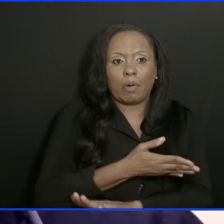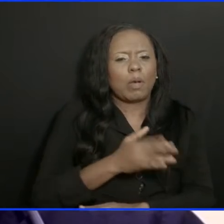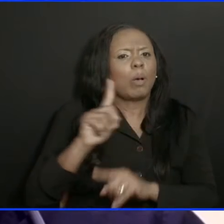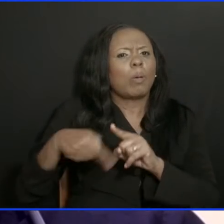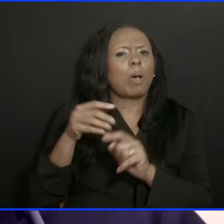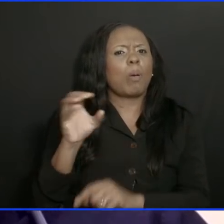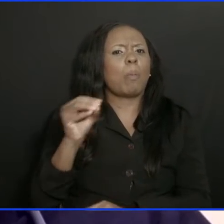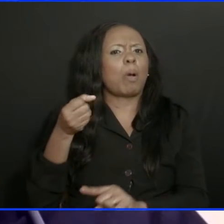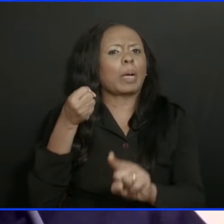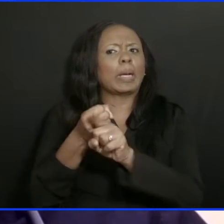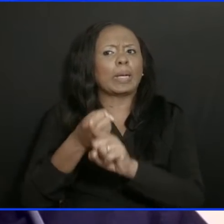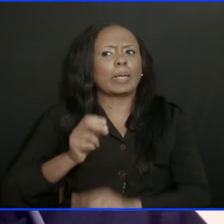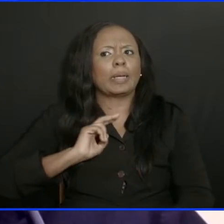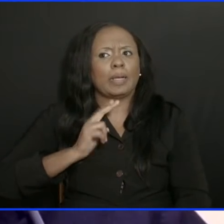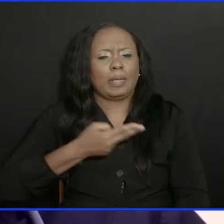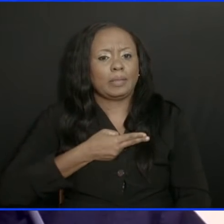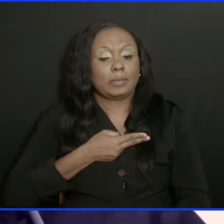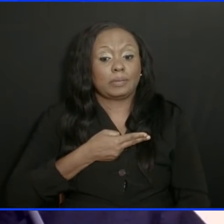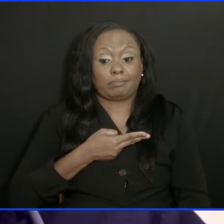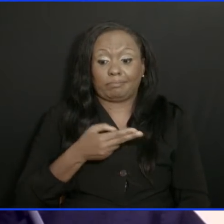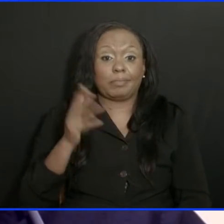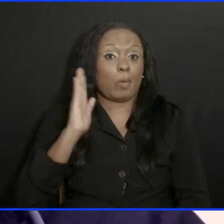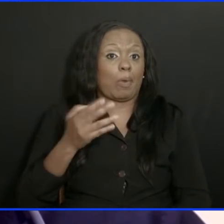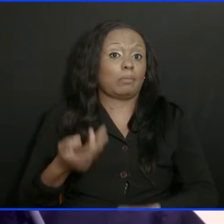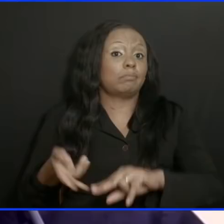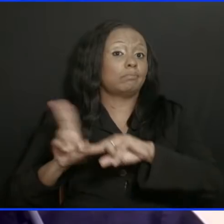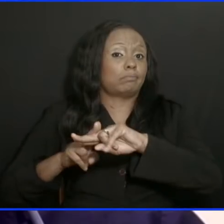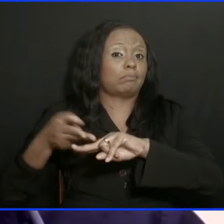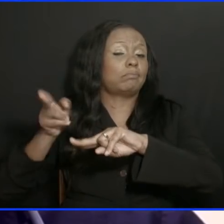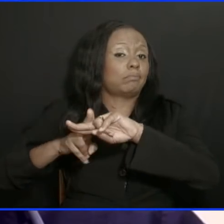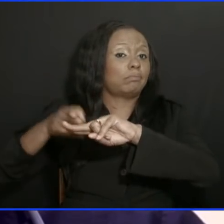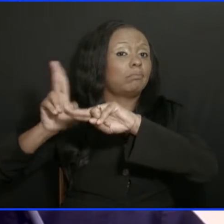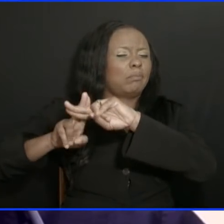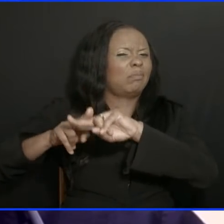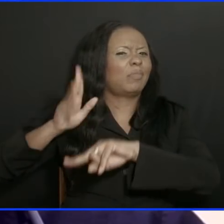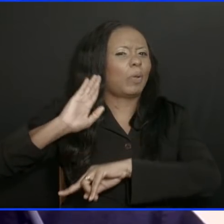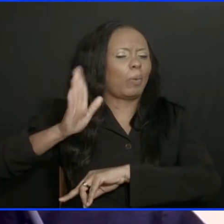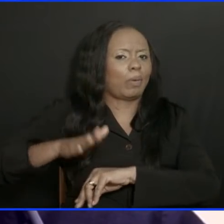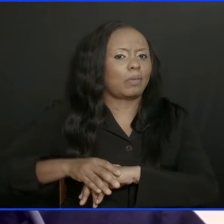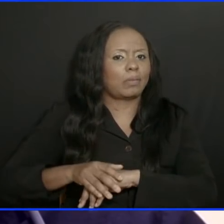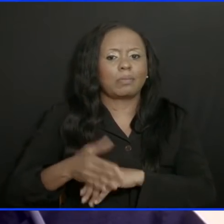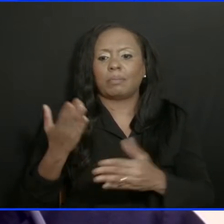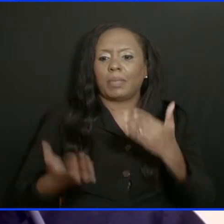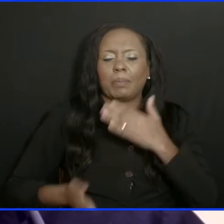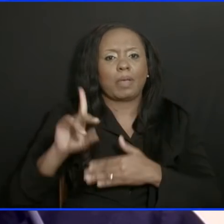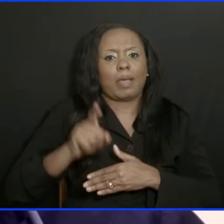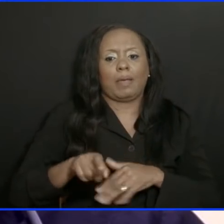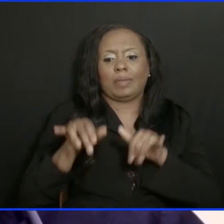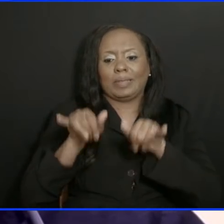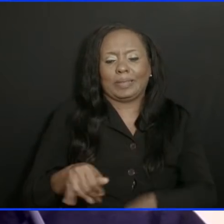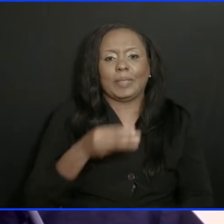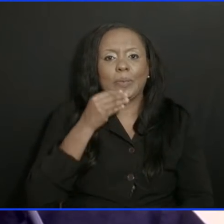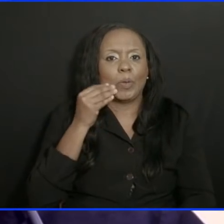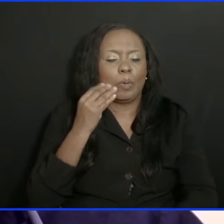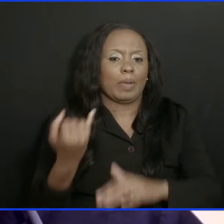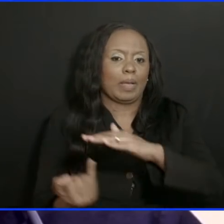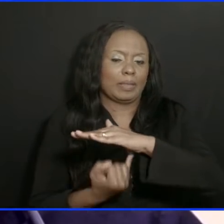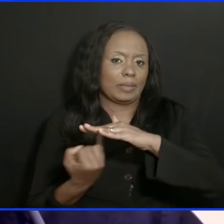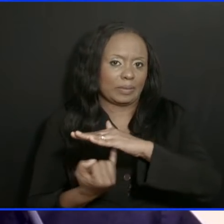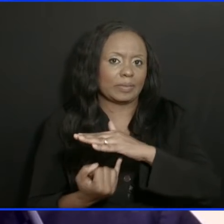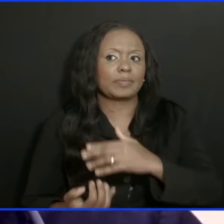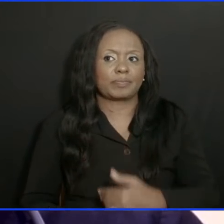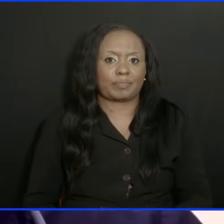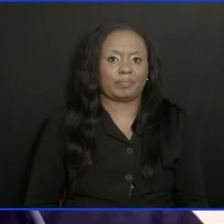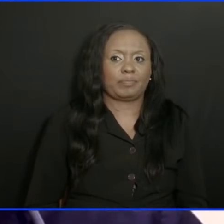hit, the numbers are going to increase, and we understand that, and you're going to ask to be isolated at home. So the next part you're going to do to help us is